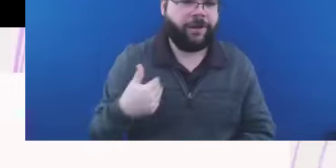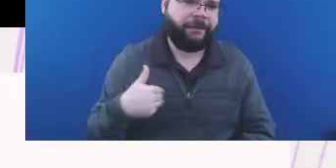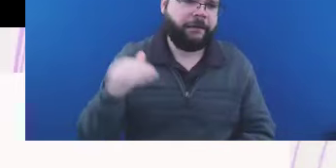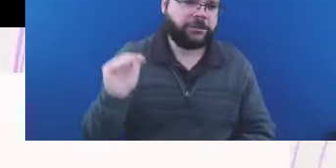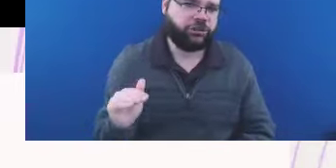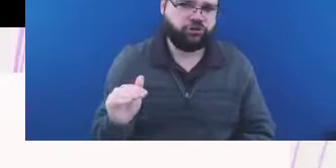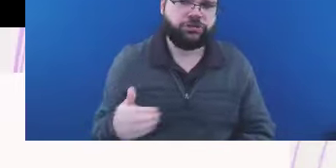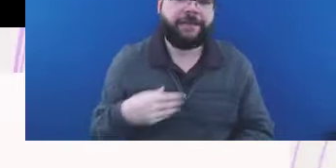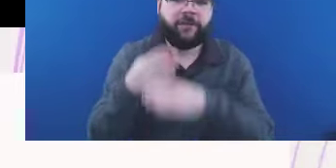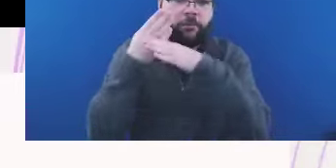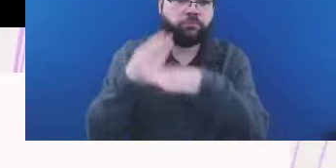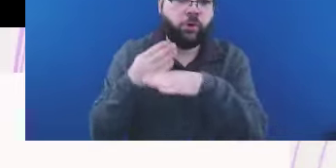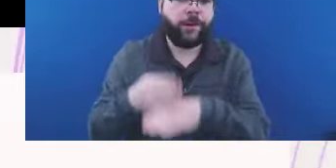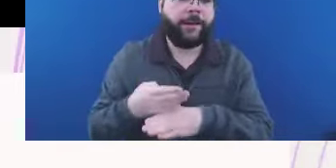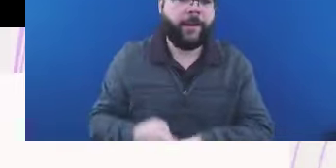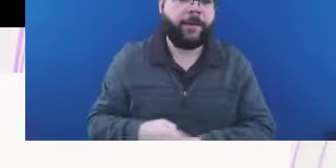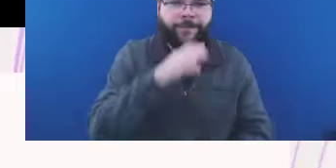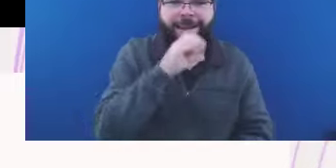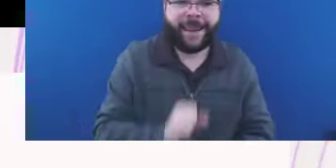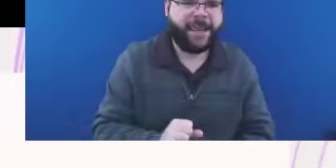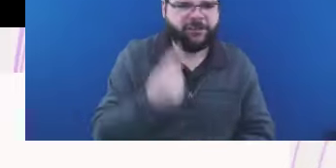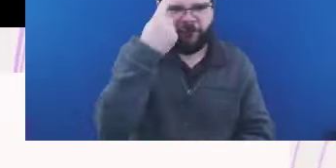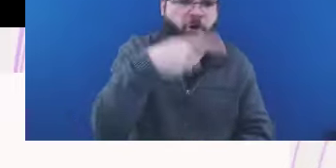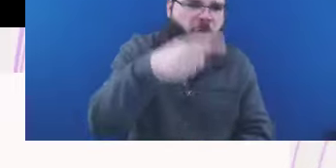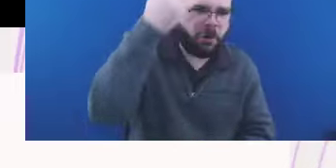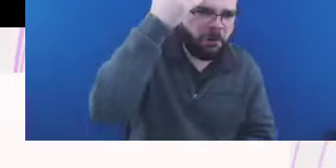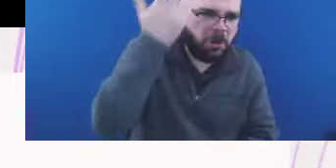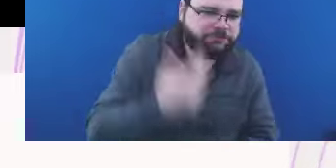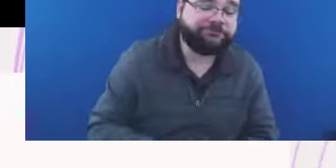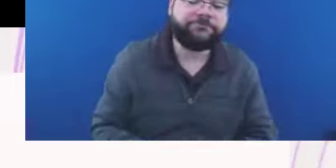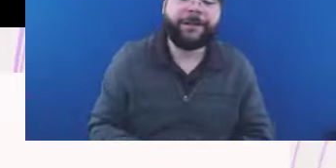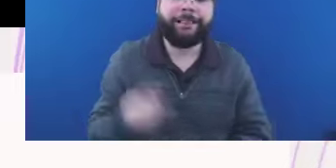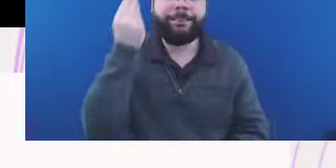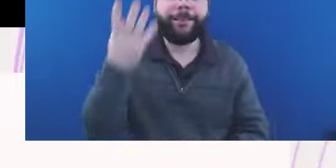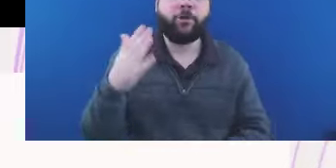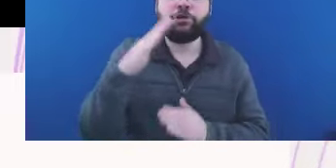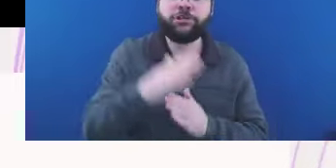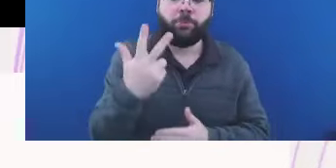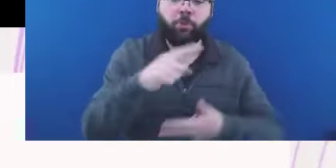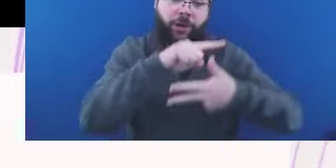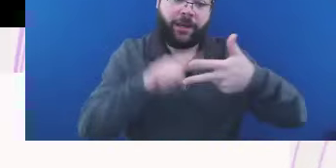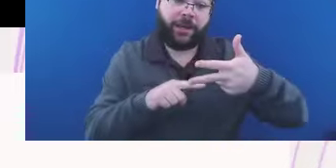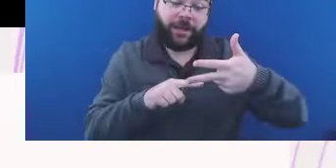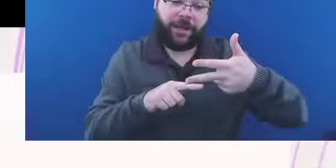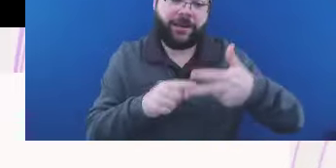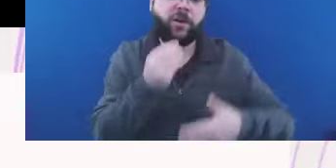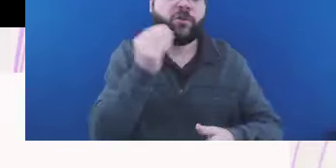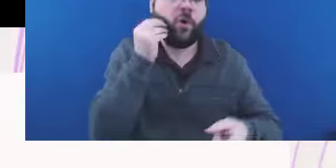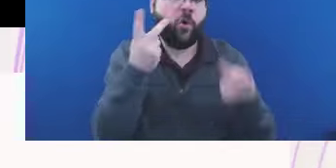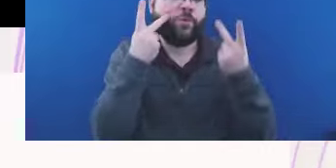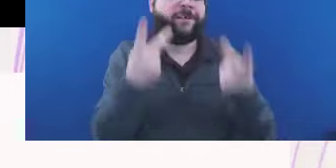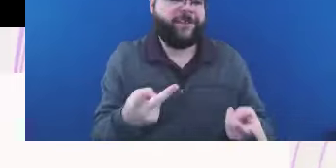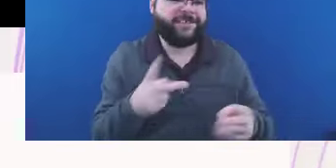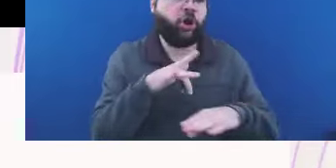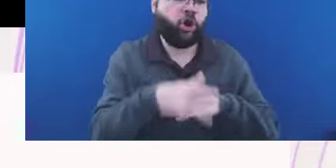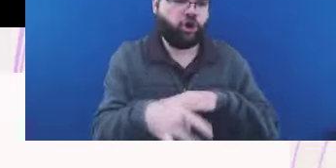I have it broken out by age for your knowledge. And I also want to point out that the top 3 bullets, McV, Home Visiting, Early Head Start,